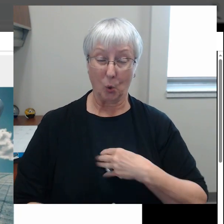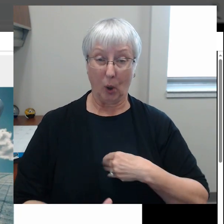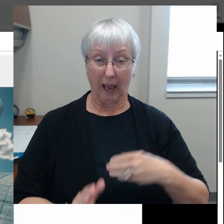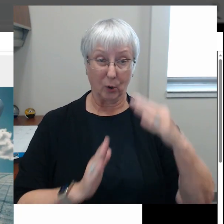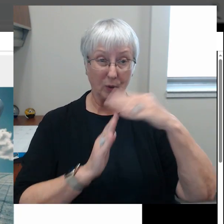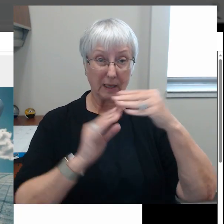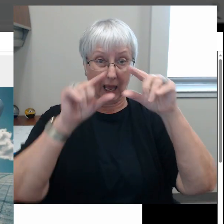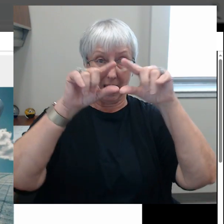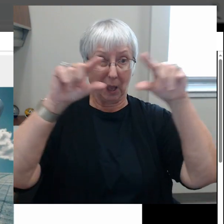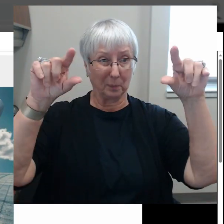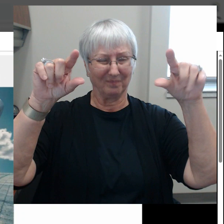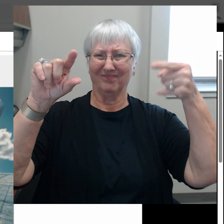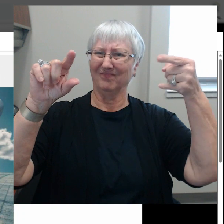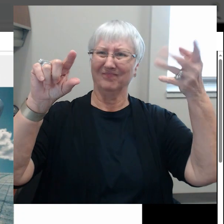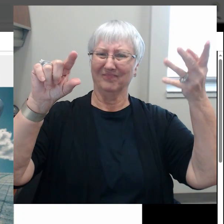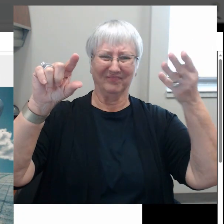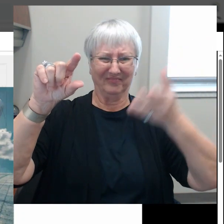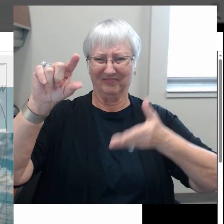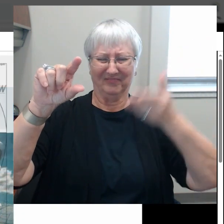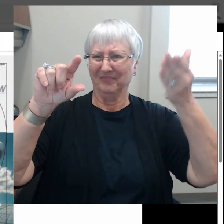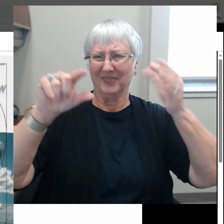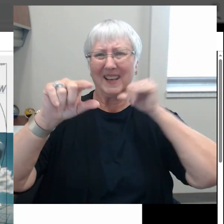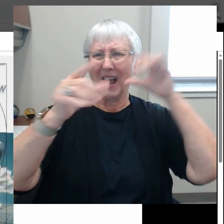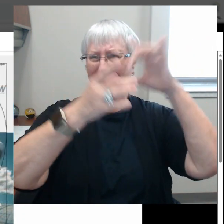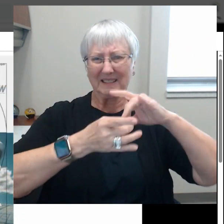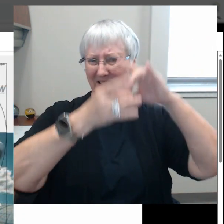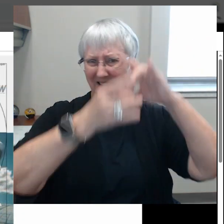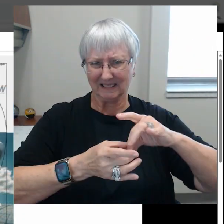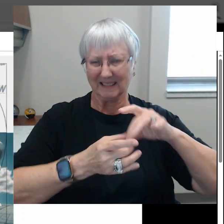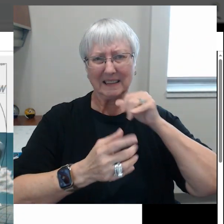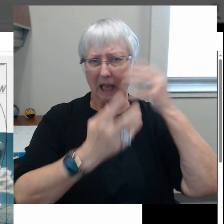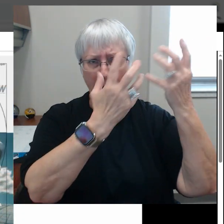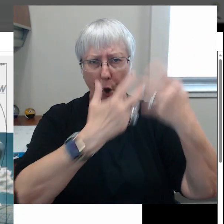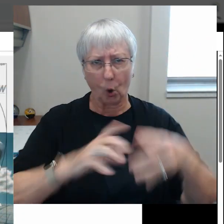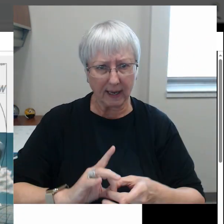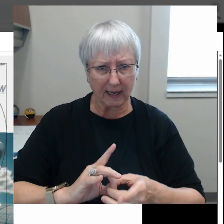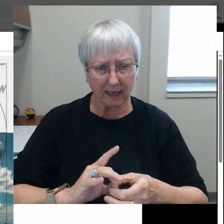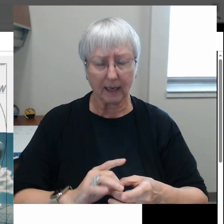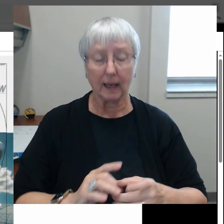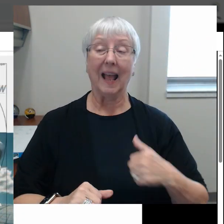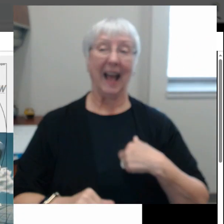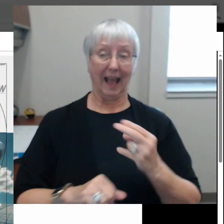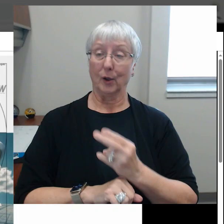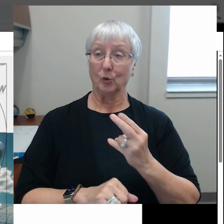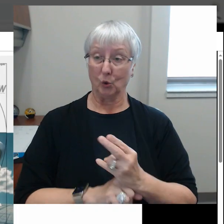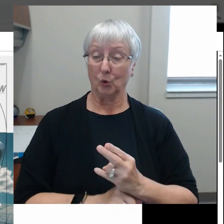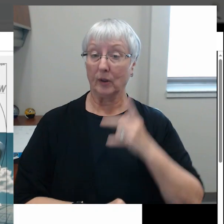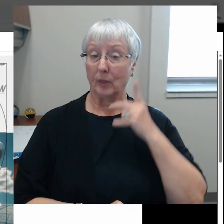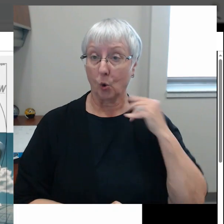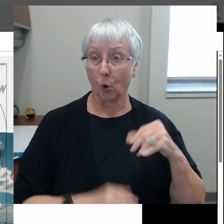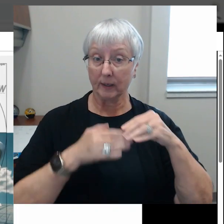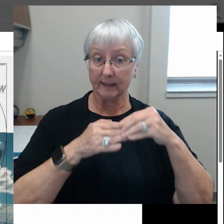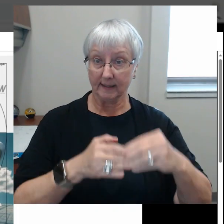image size, it lacks harmony. By applying the golden section, I can lower the image to